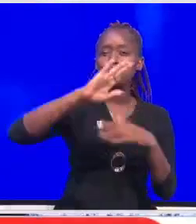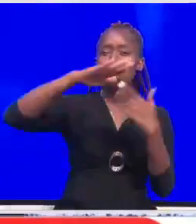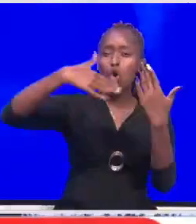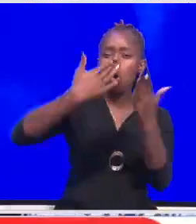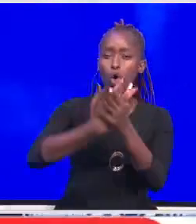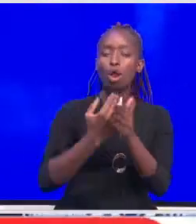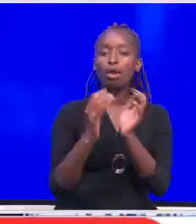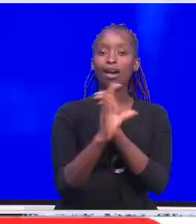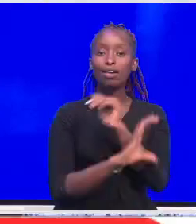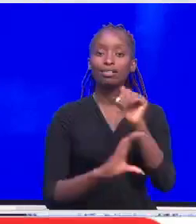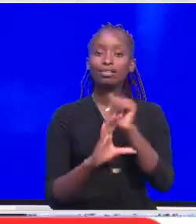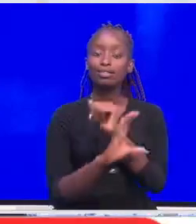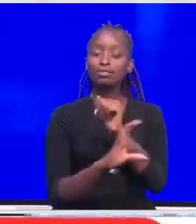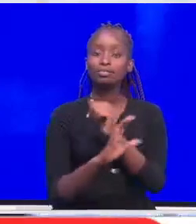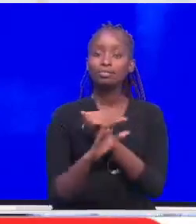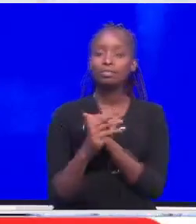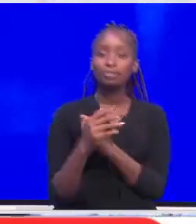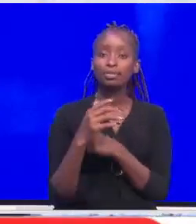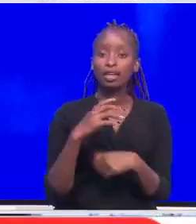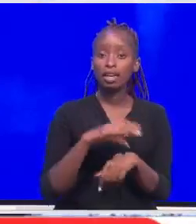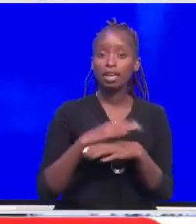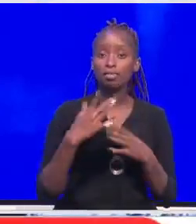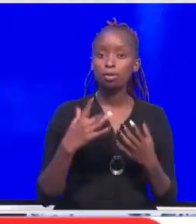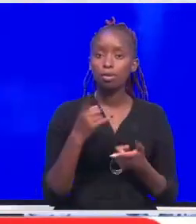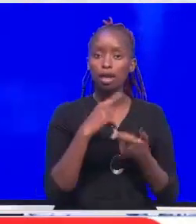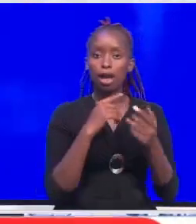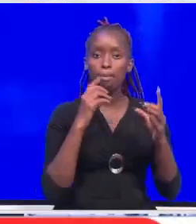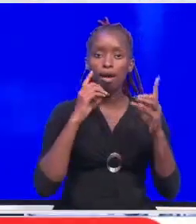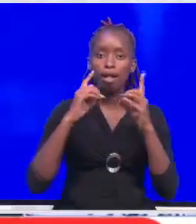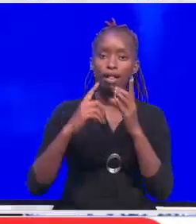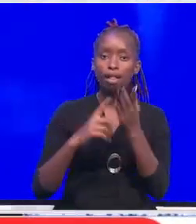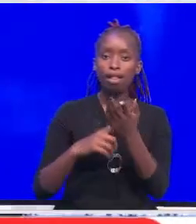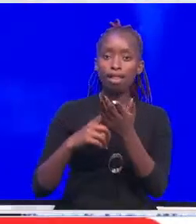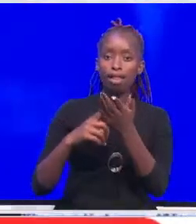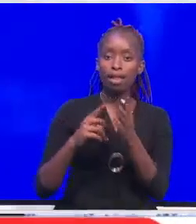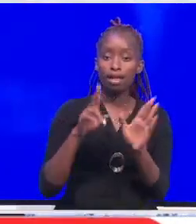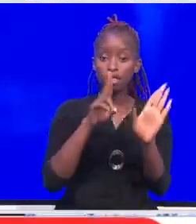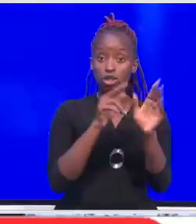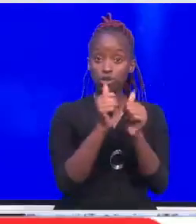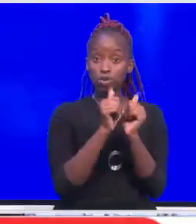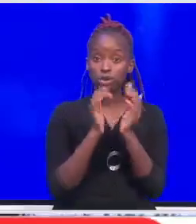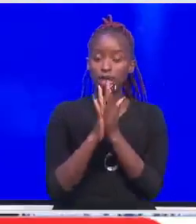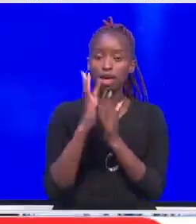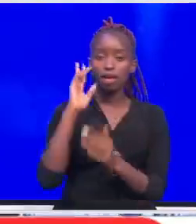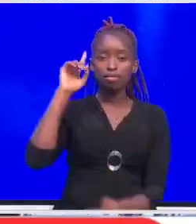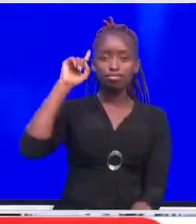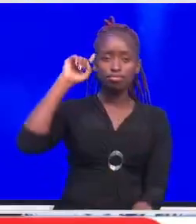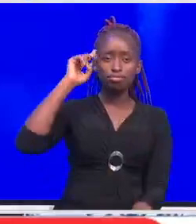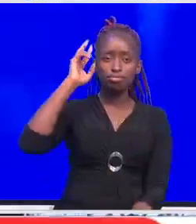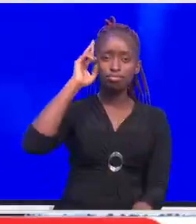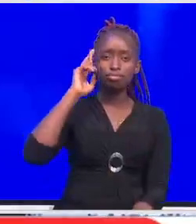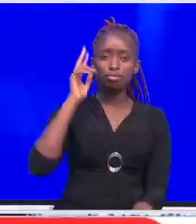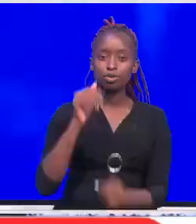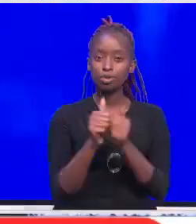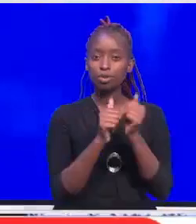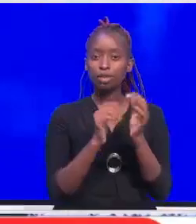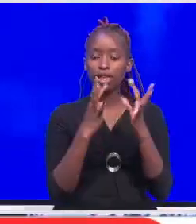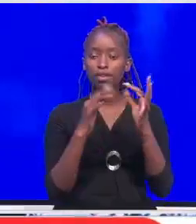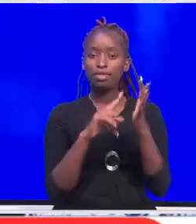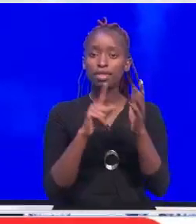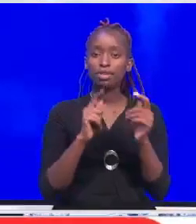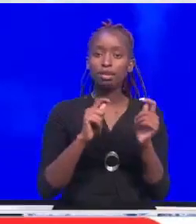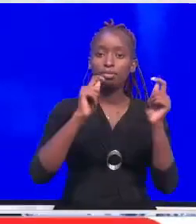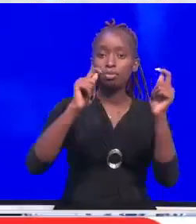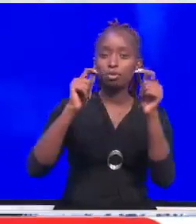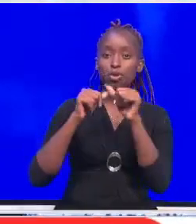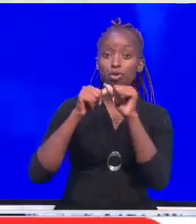that people can dialogue, come and sit together and reason. Because if this strike would have gone ahead,